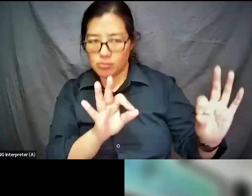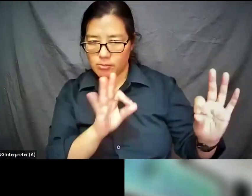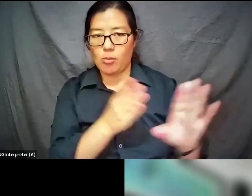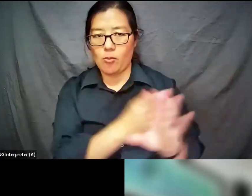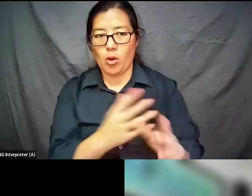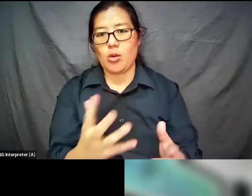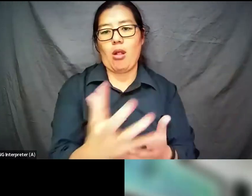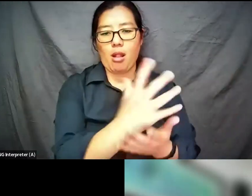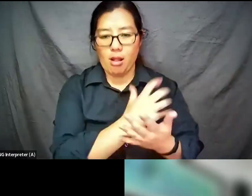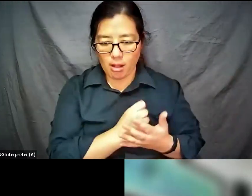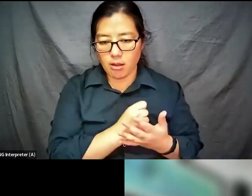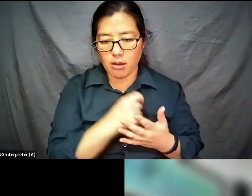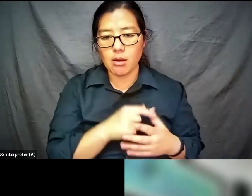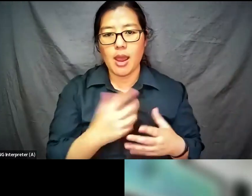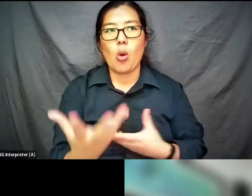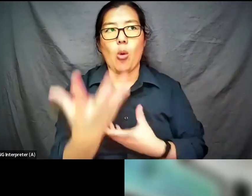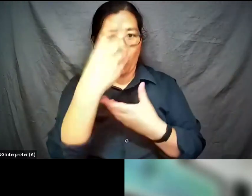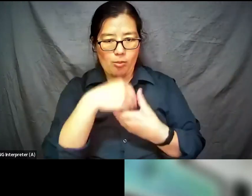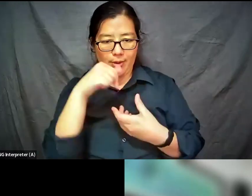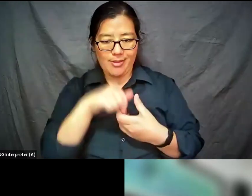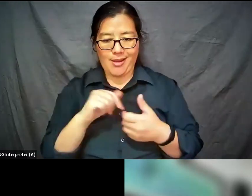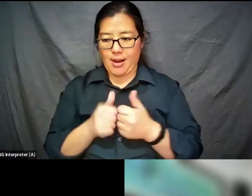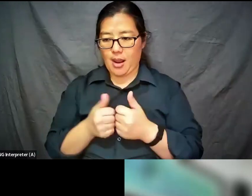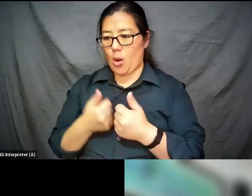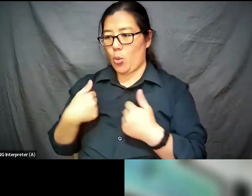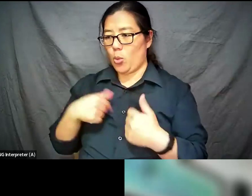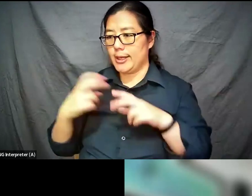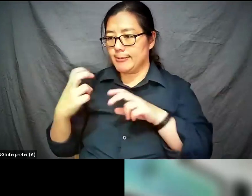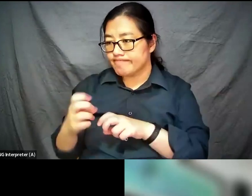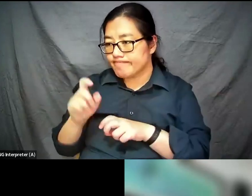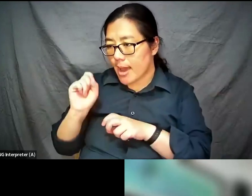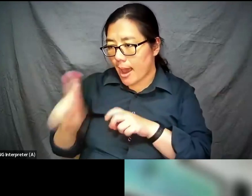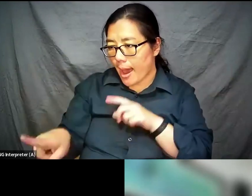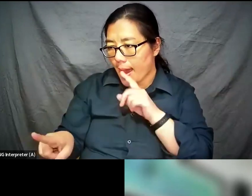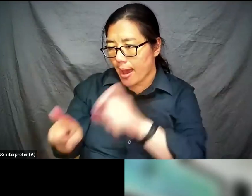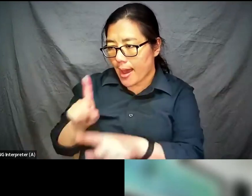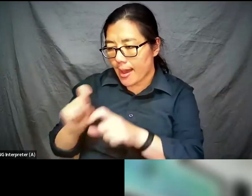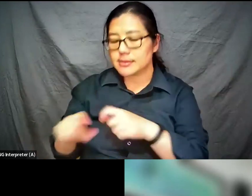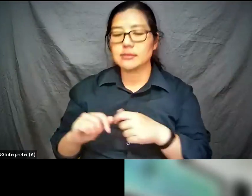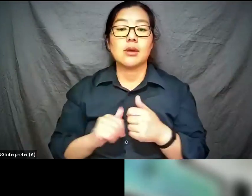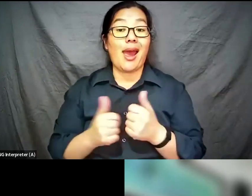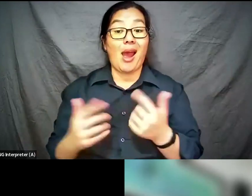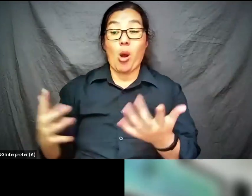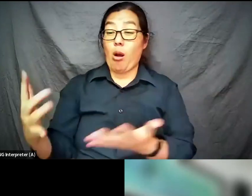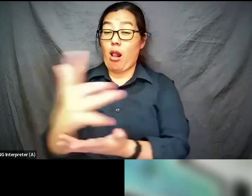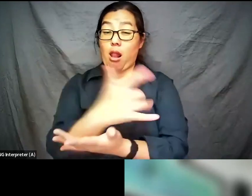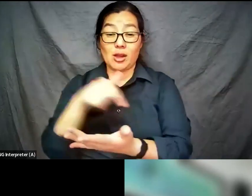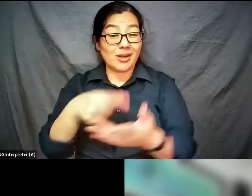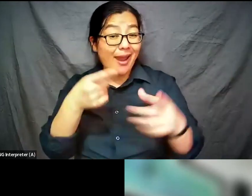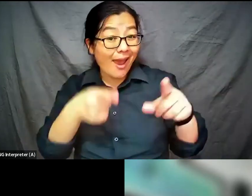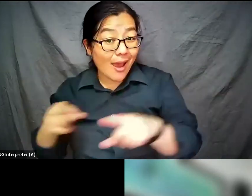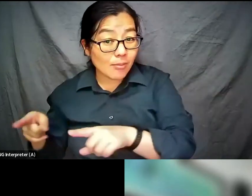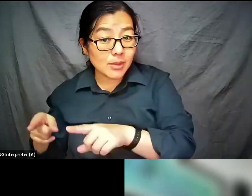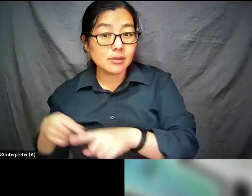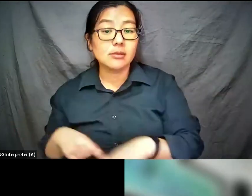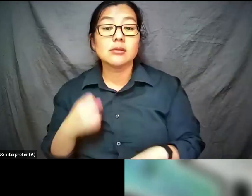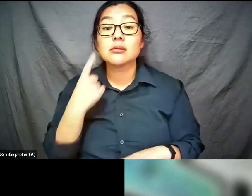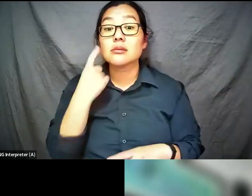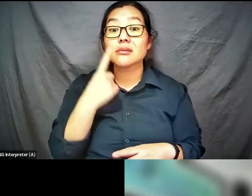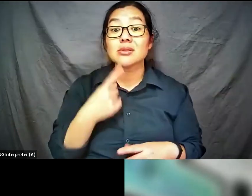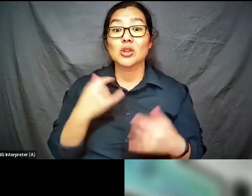to feel an urgency around being able to collect this information and to have it kind of safely held and